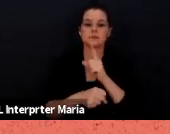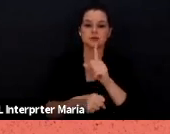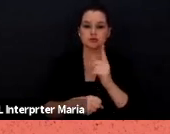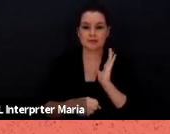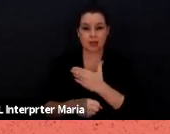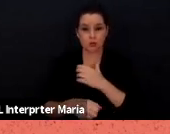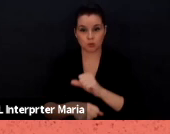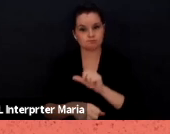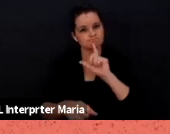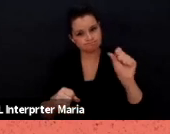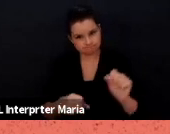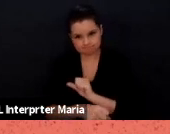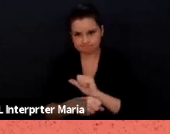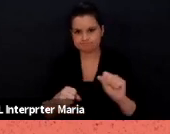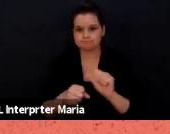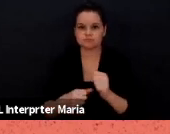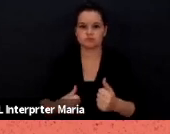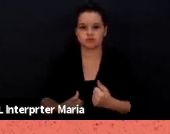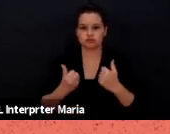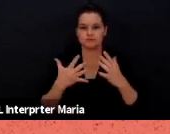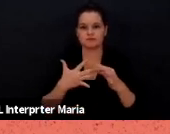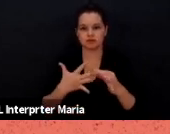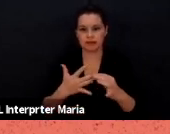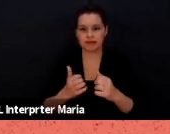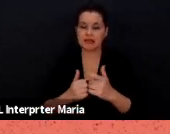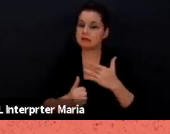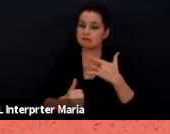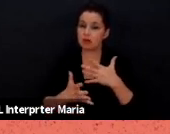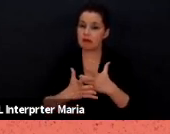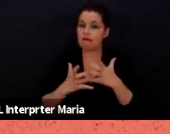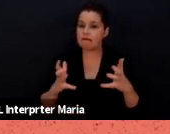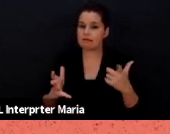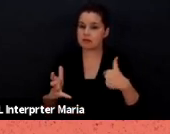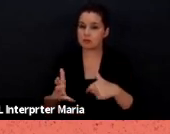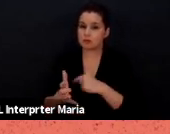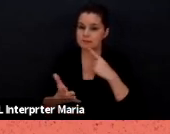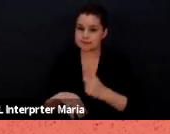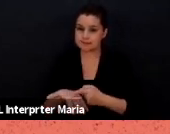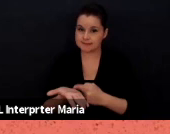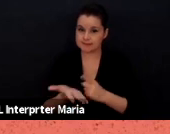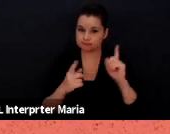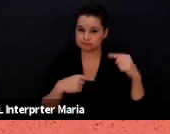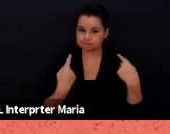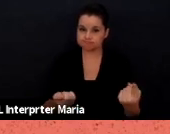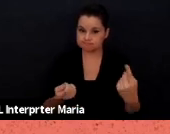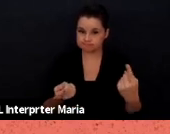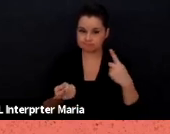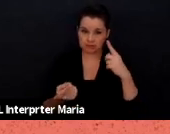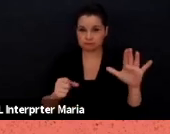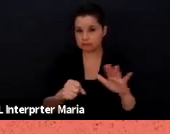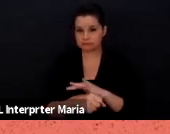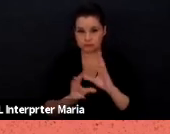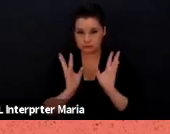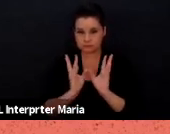is truly survivor-led? And I feel like a lot of what we've been discussing throughout this entire